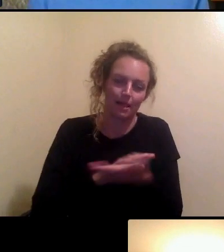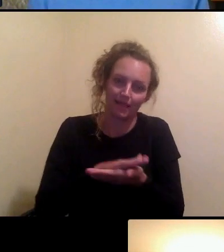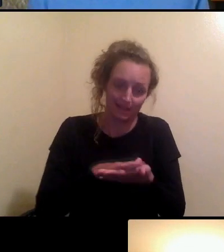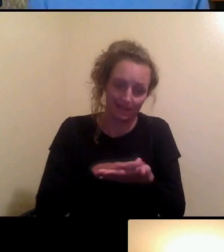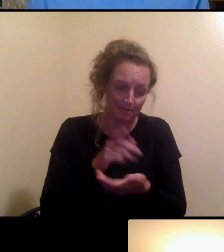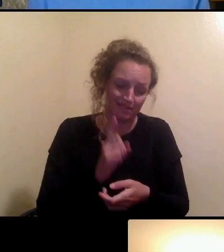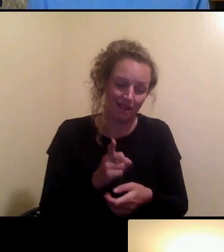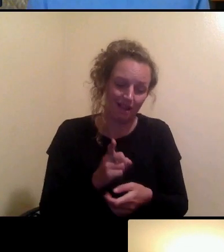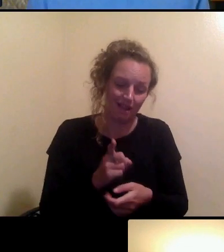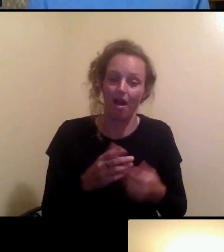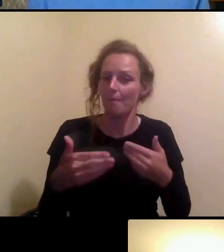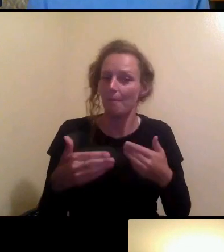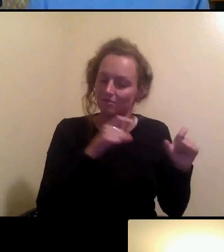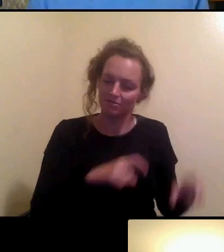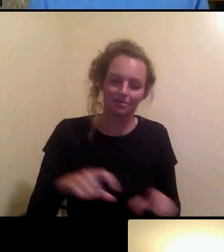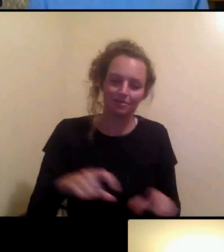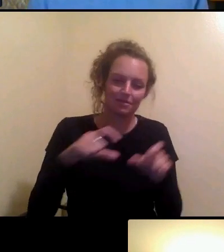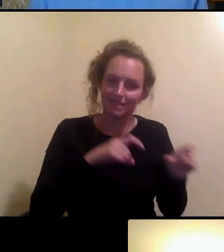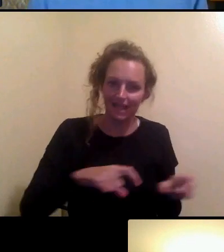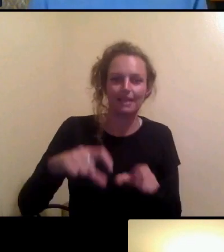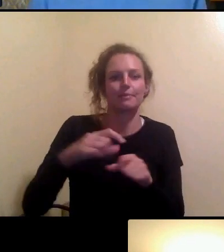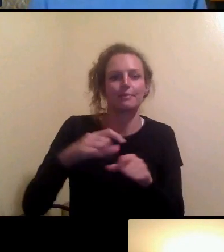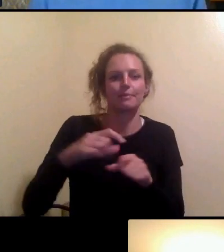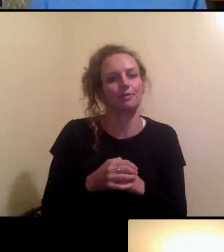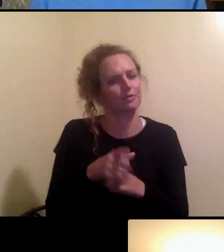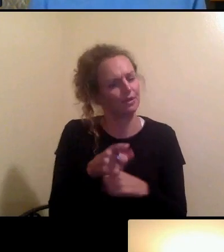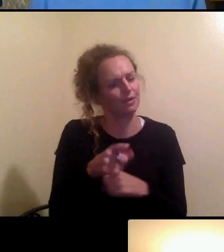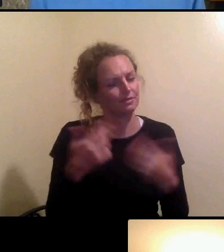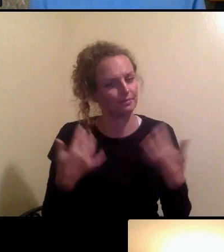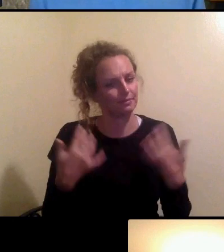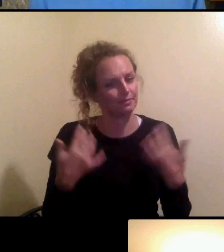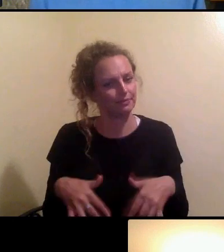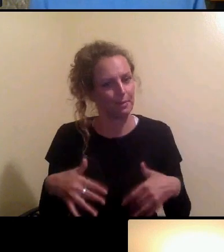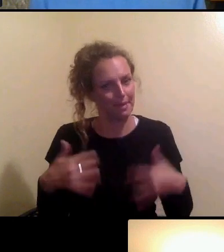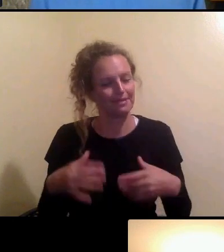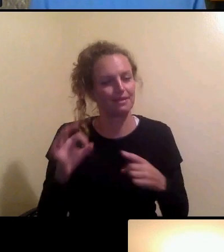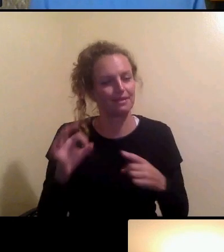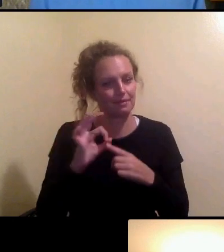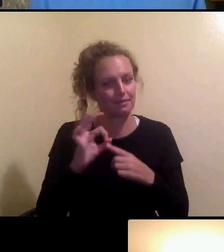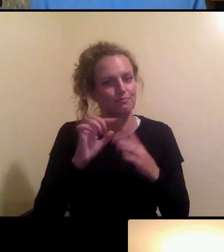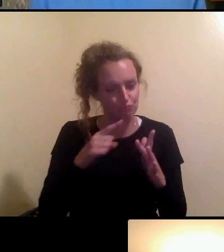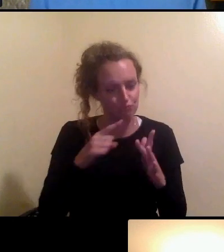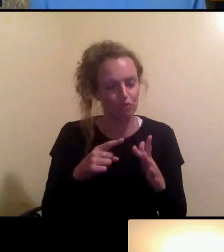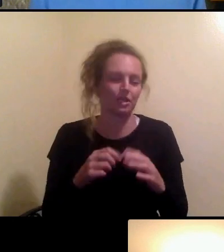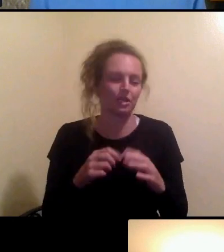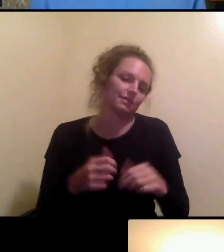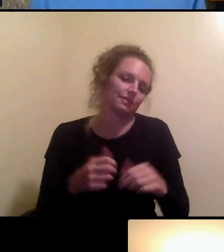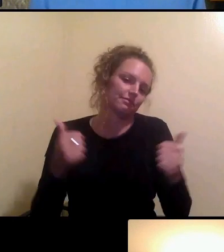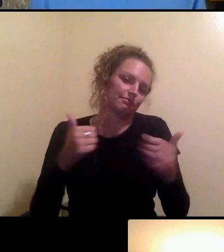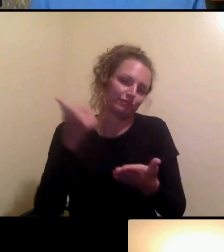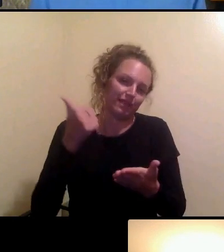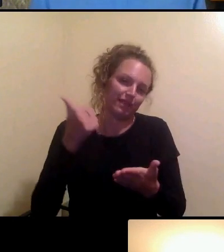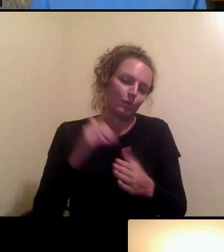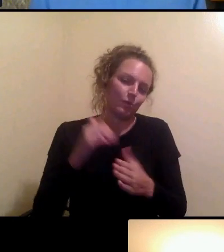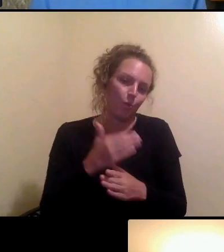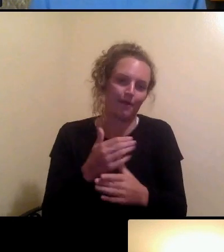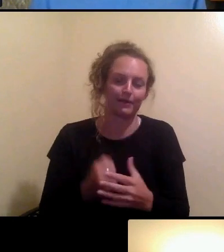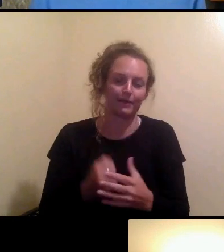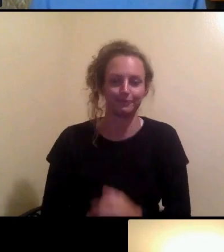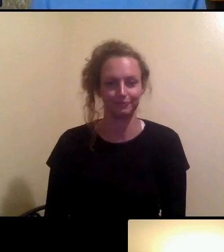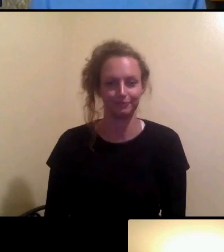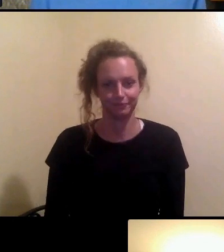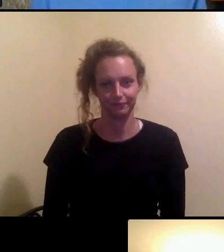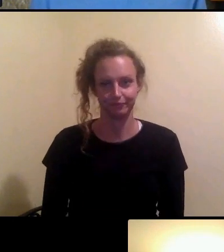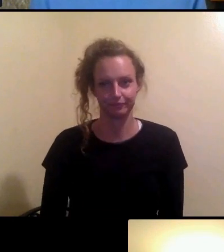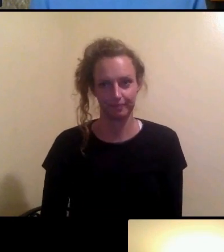I think that's amazing. And it's some great work in that space. Okay, I don't